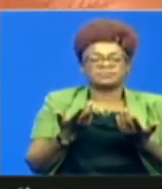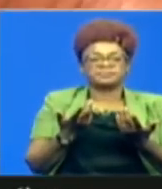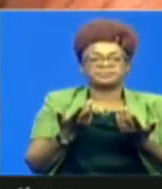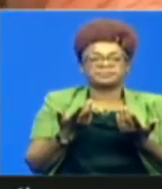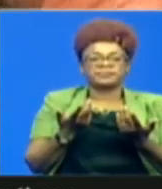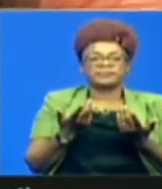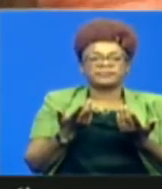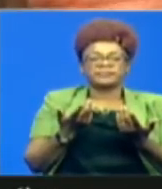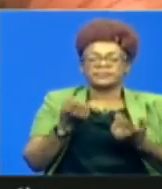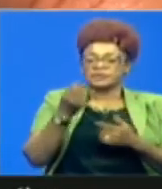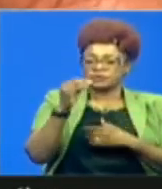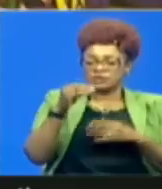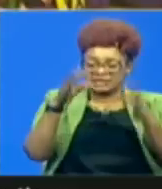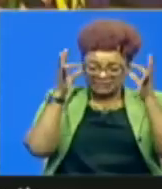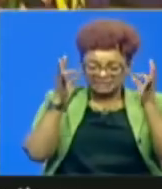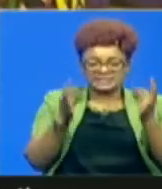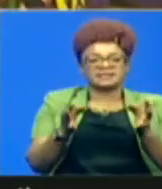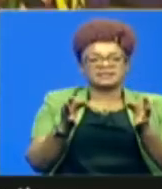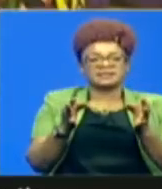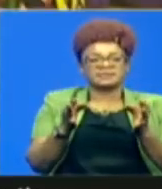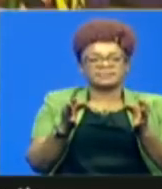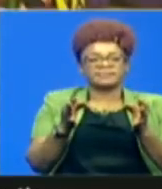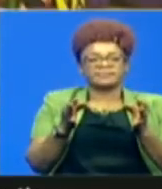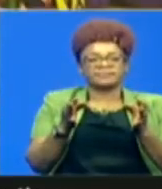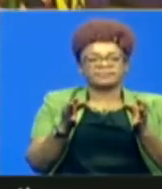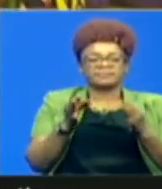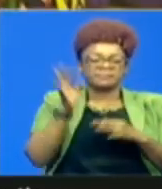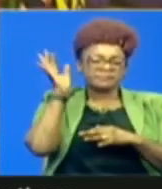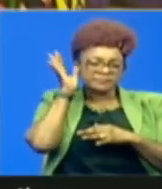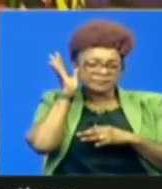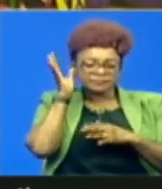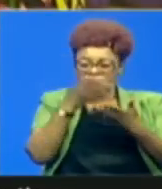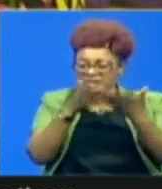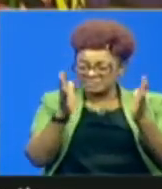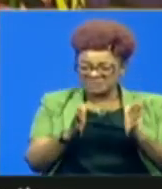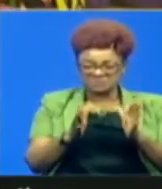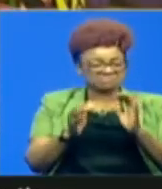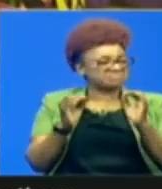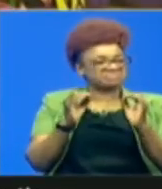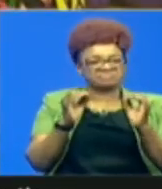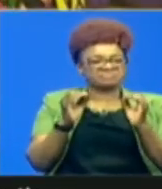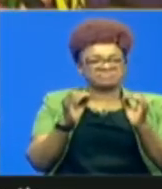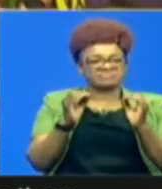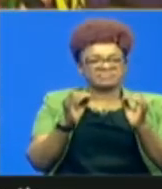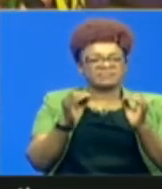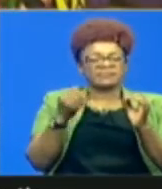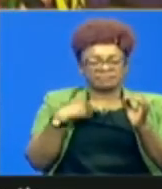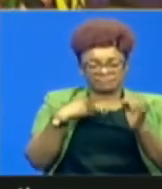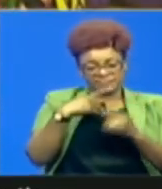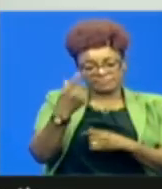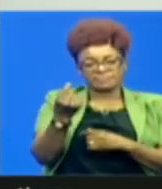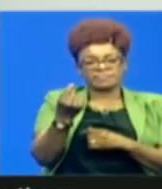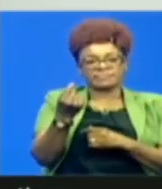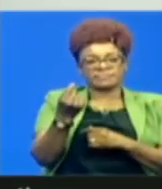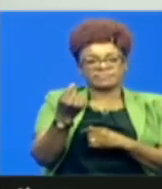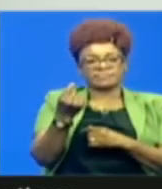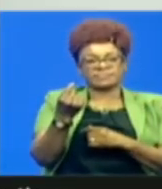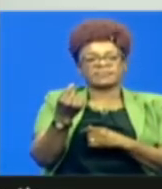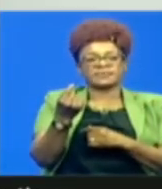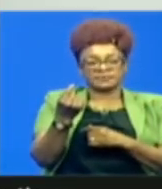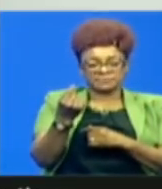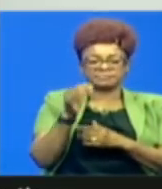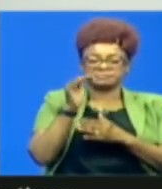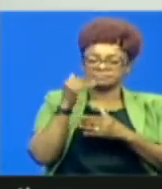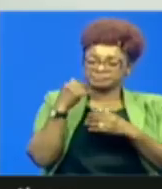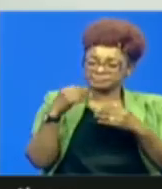Along the way, I just decided I wouldn't listen to anyone. I'll go see to my oncologist. He will chart a way forward for me.